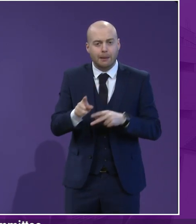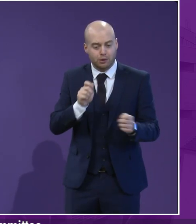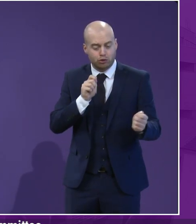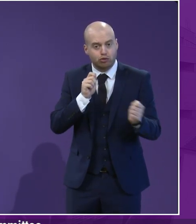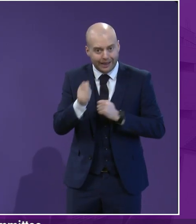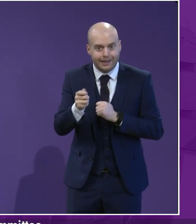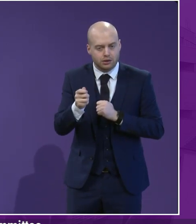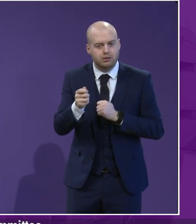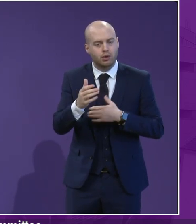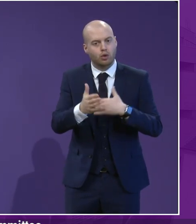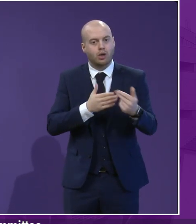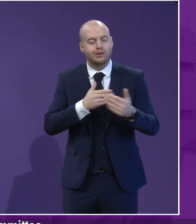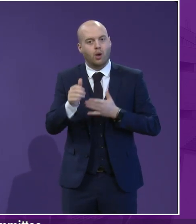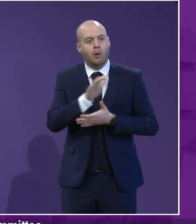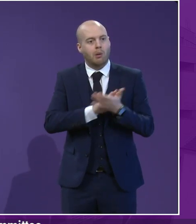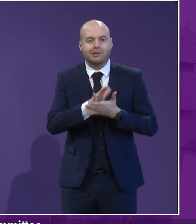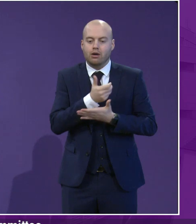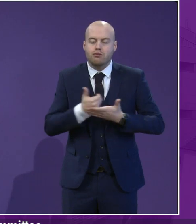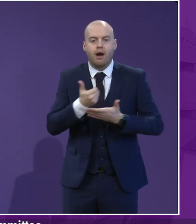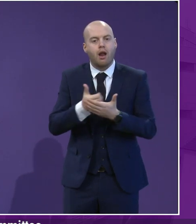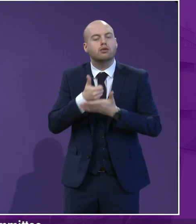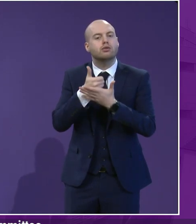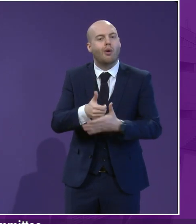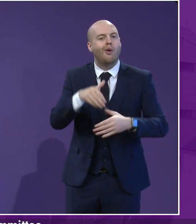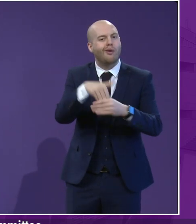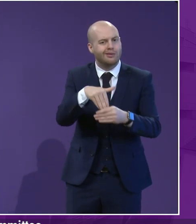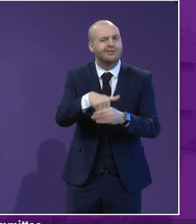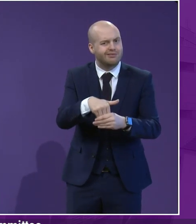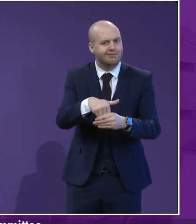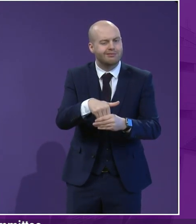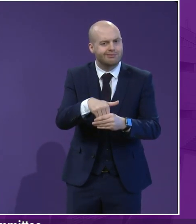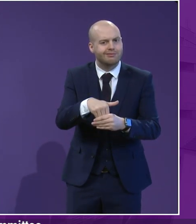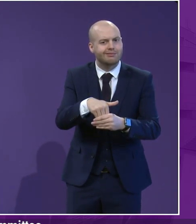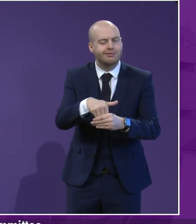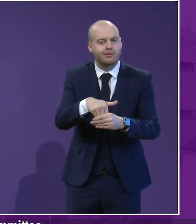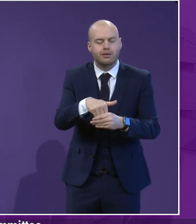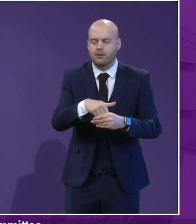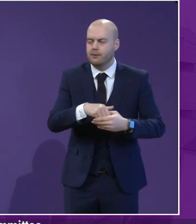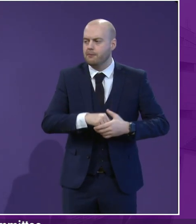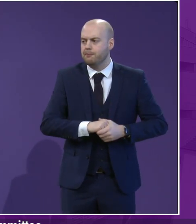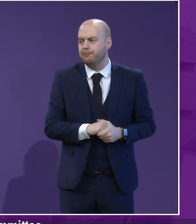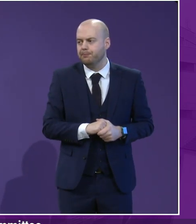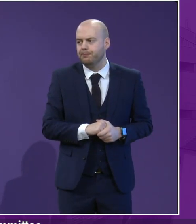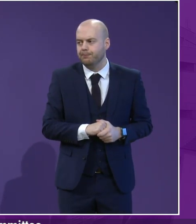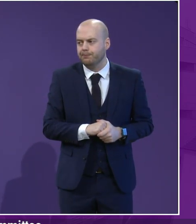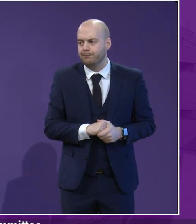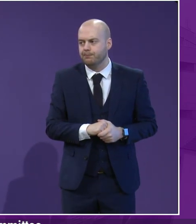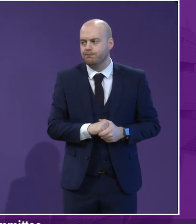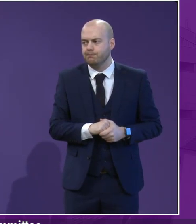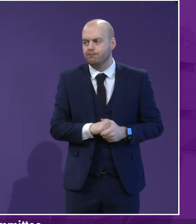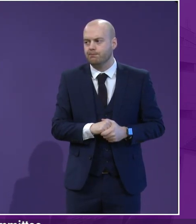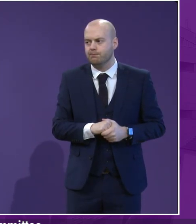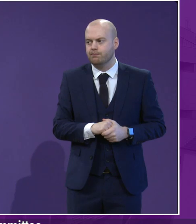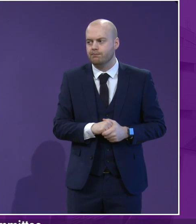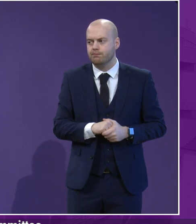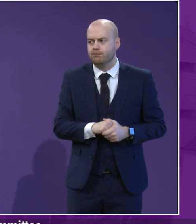to that aspect of all of these problems. We're talking about chronic,